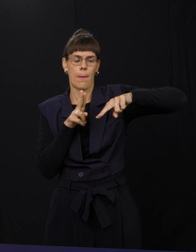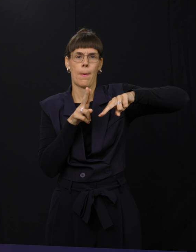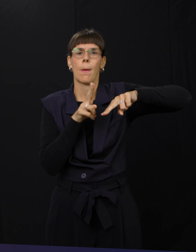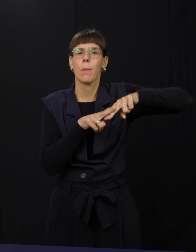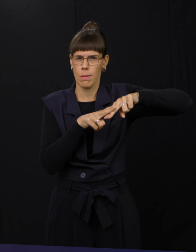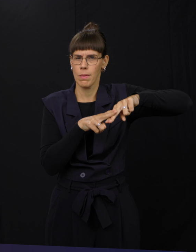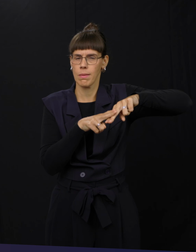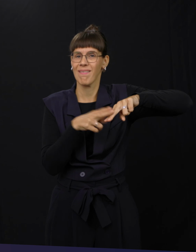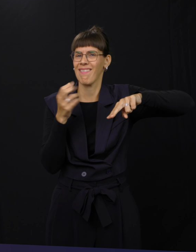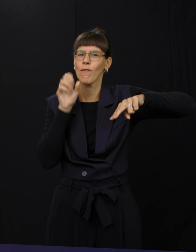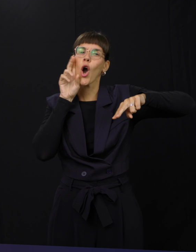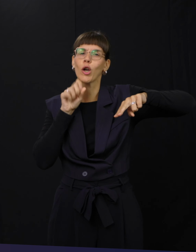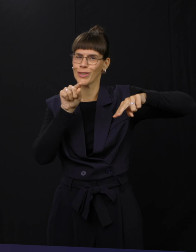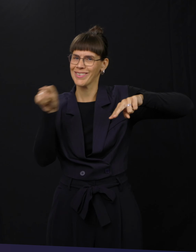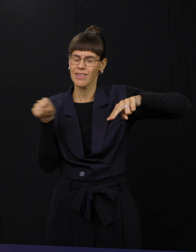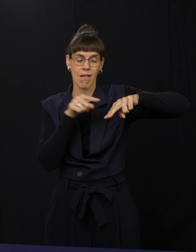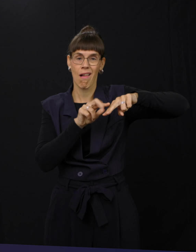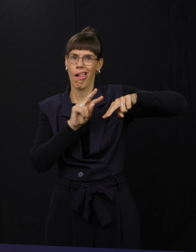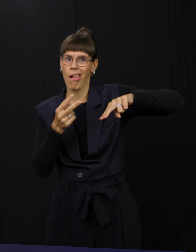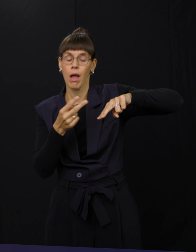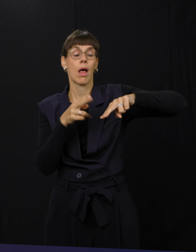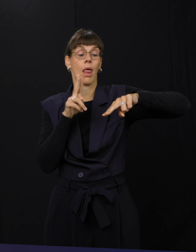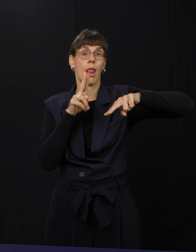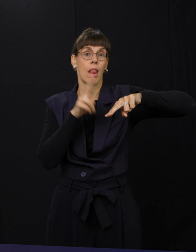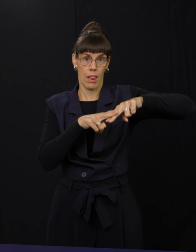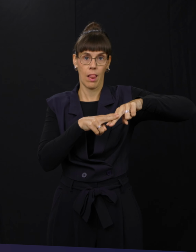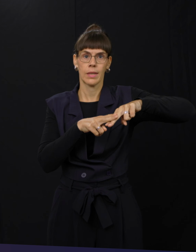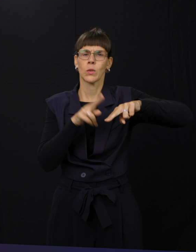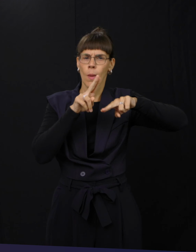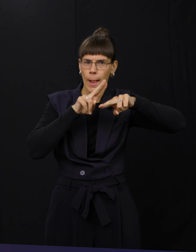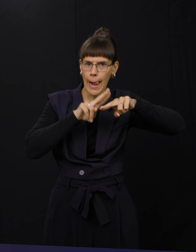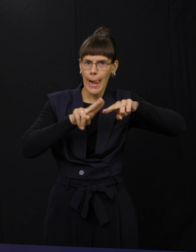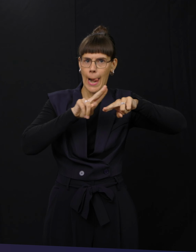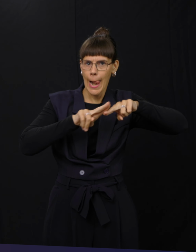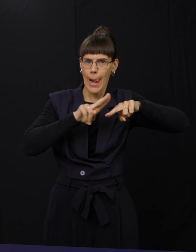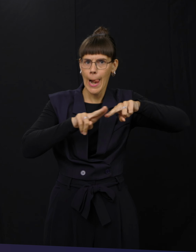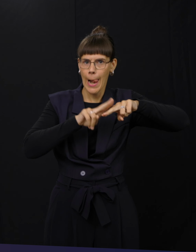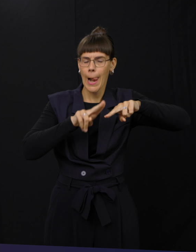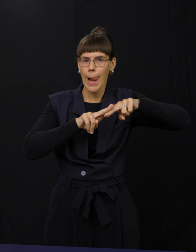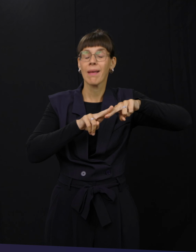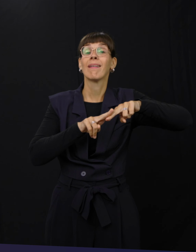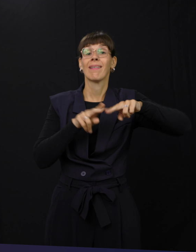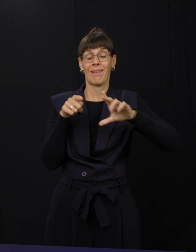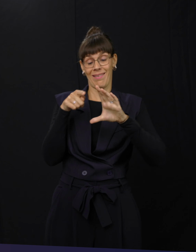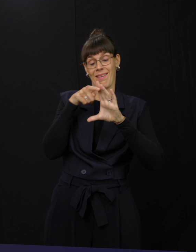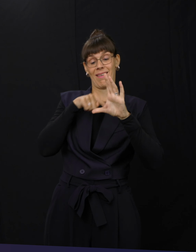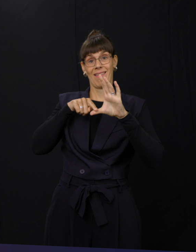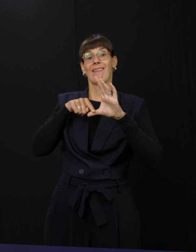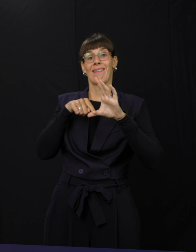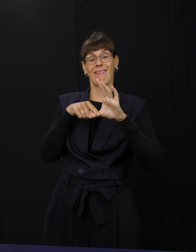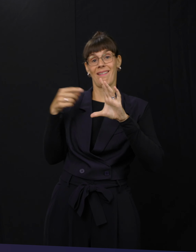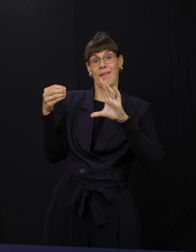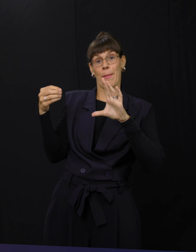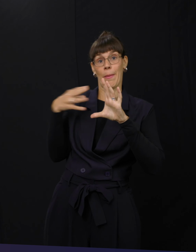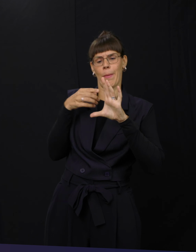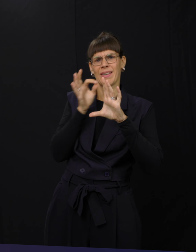syndrome in patients. And with that, we basically fool our light-sensitive cells in the retina so that these